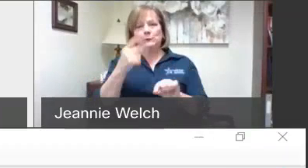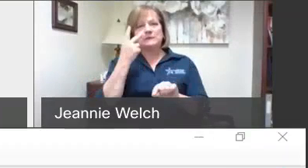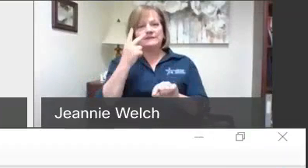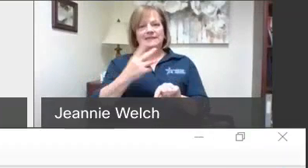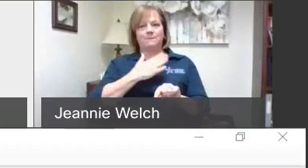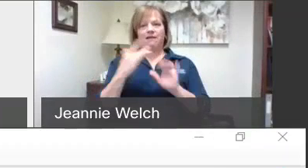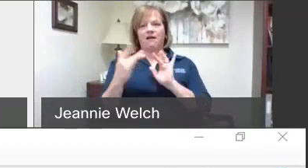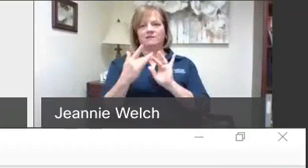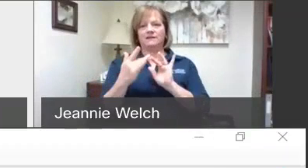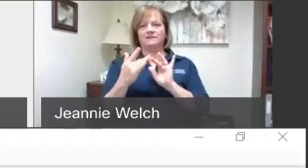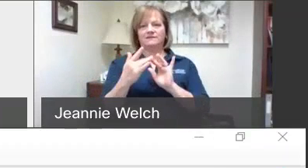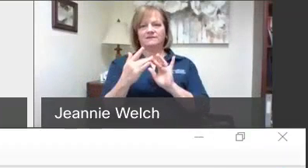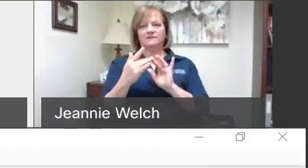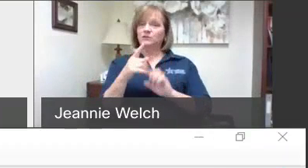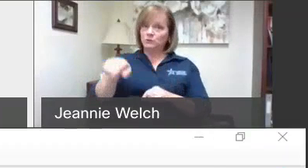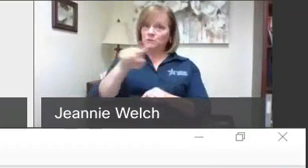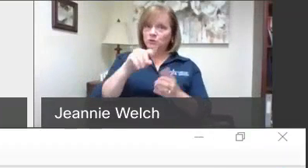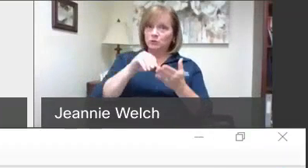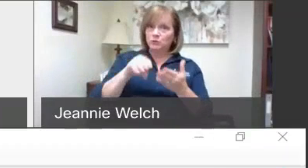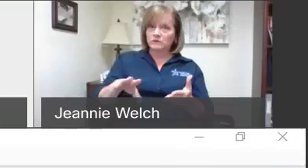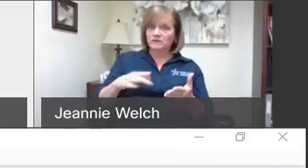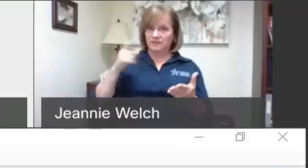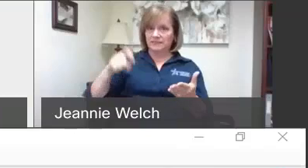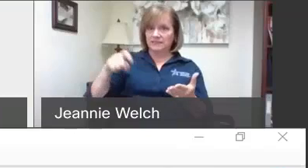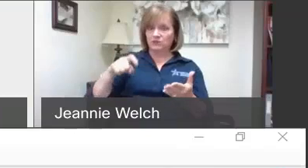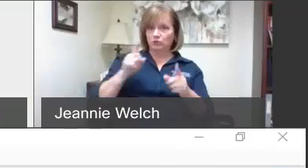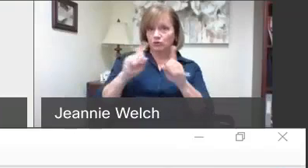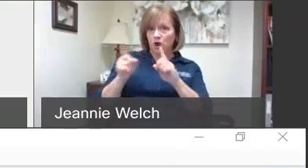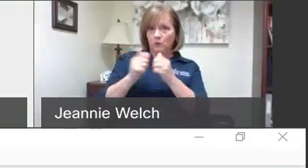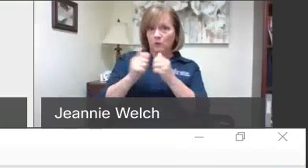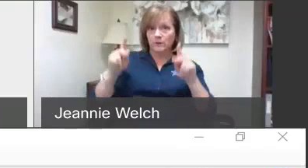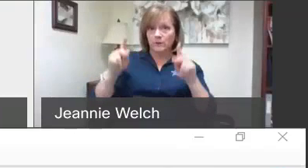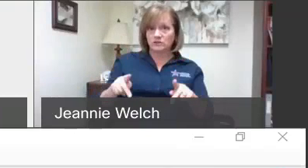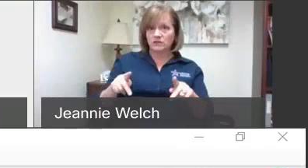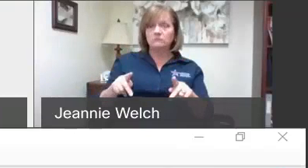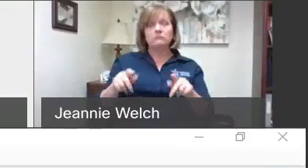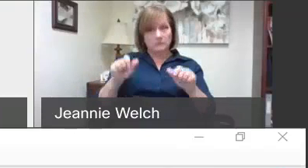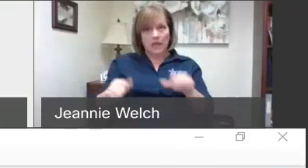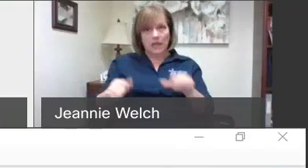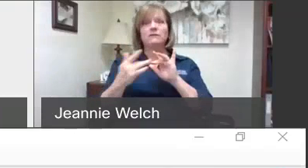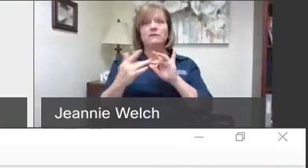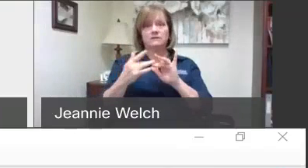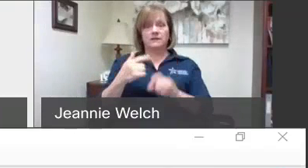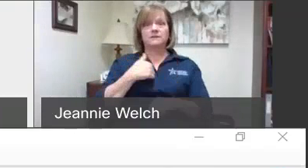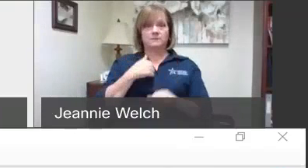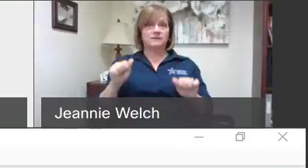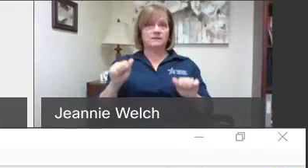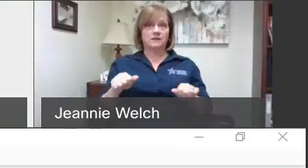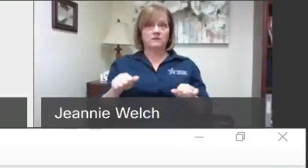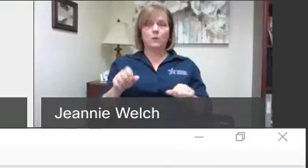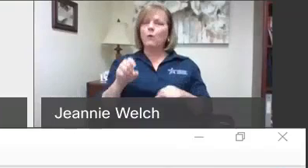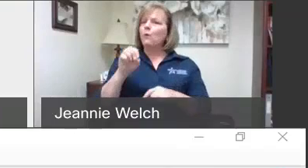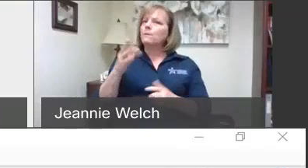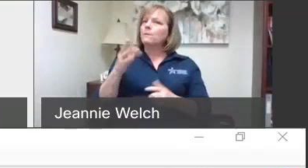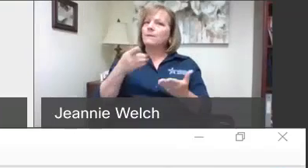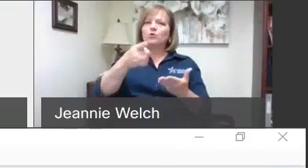that's feeling like they need to speak with someone, they can speak with me. But also, if you're just in emotional distress,